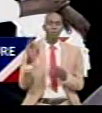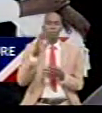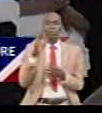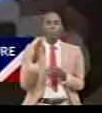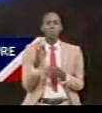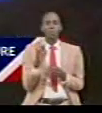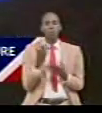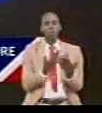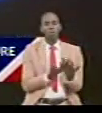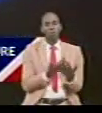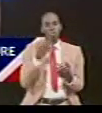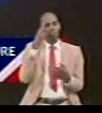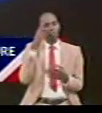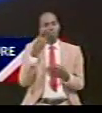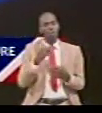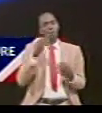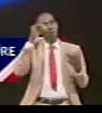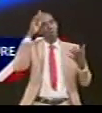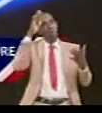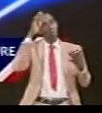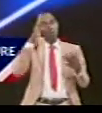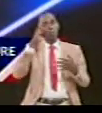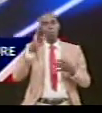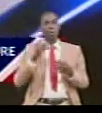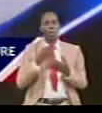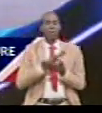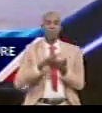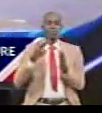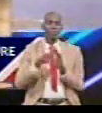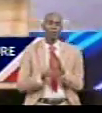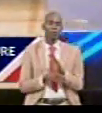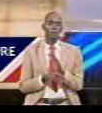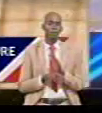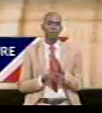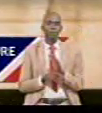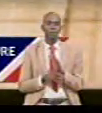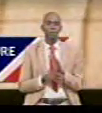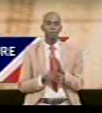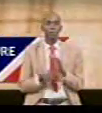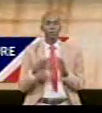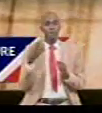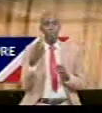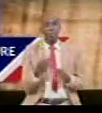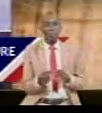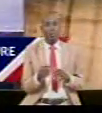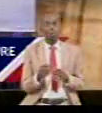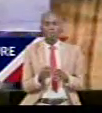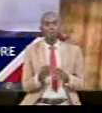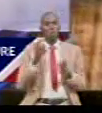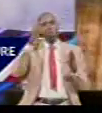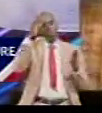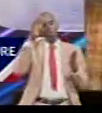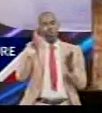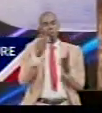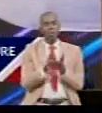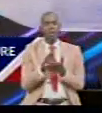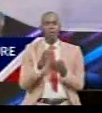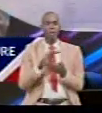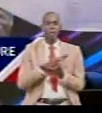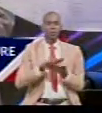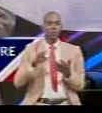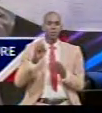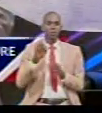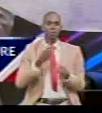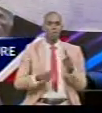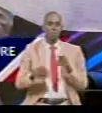righteousness by faith. The hope that the righteous people have, those who are righteous from the